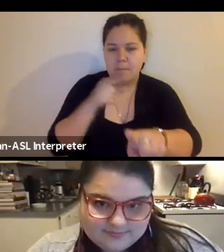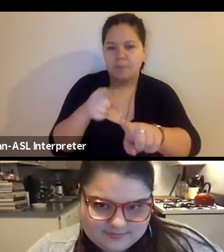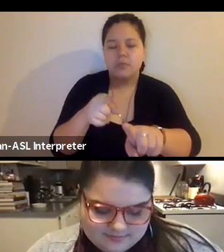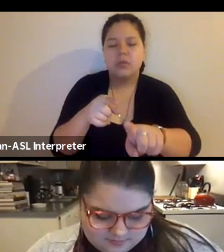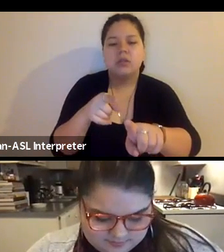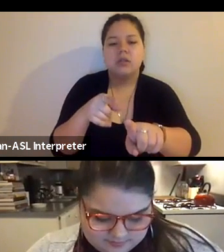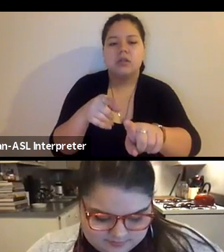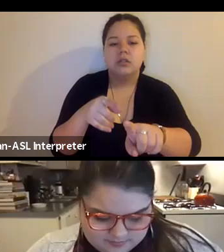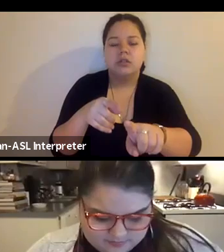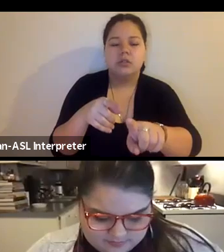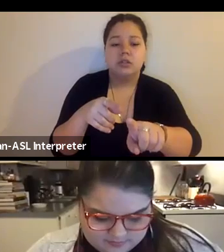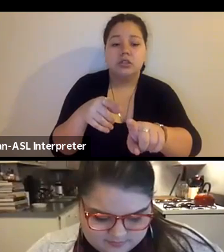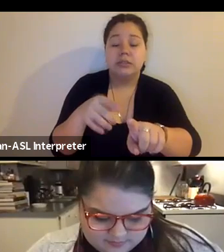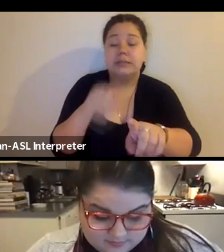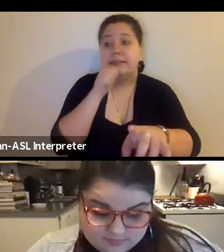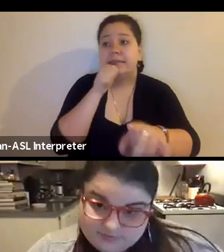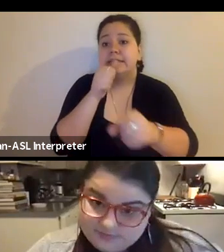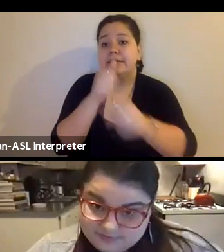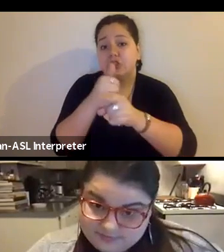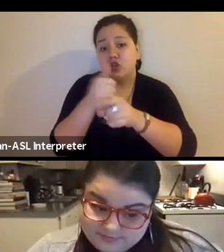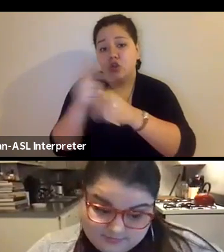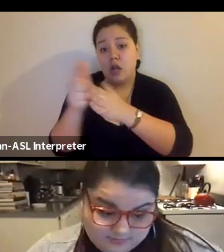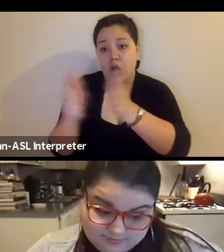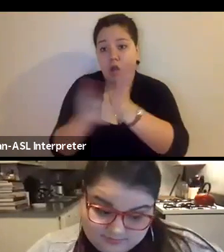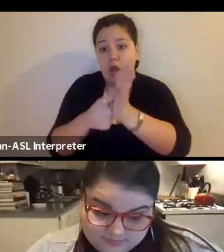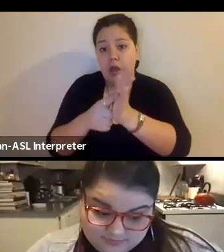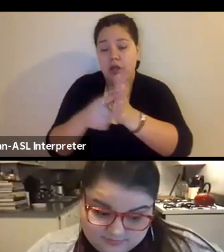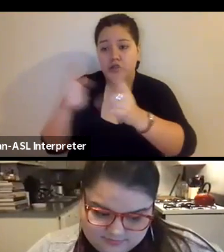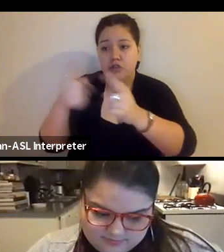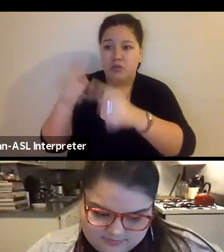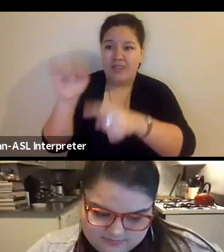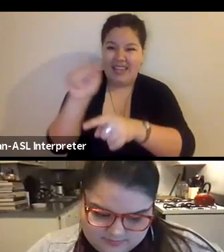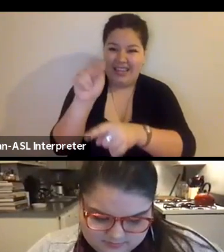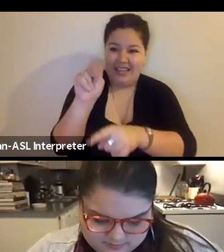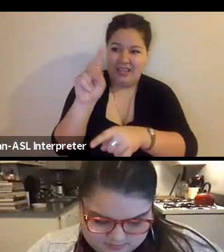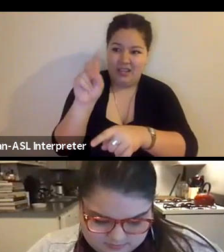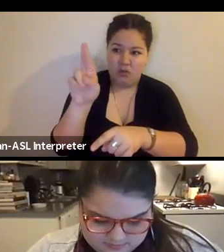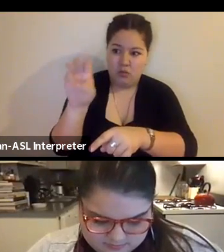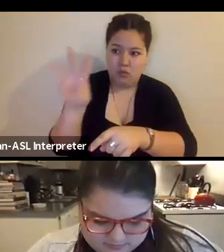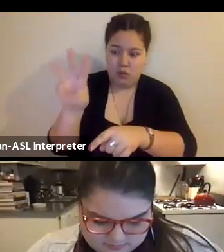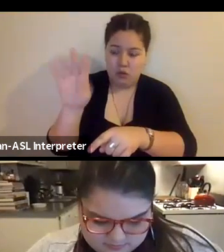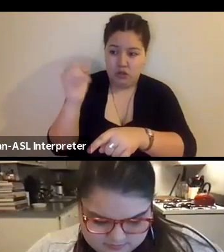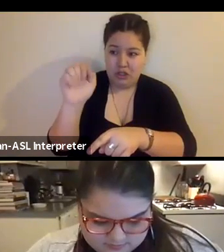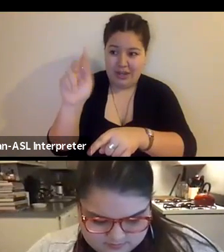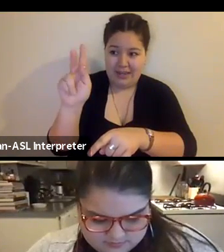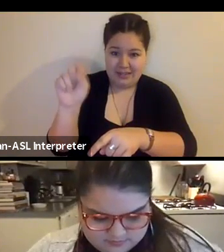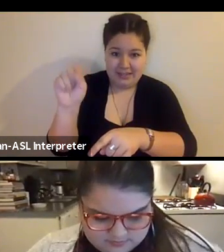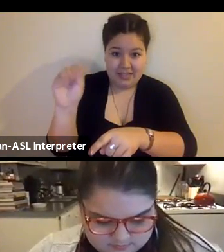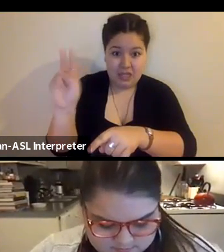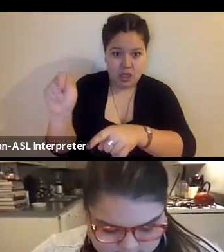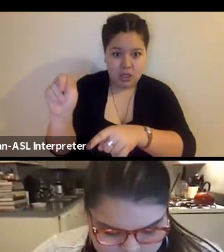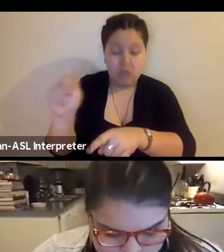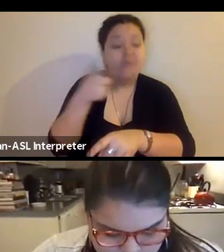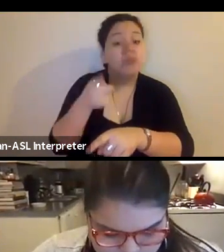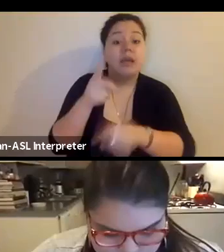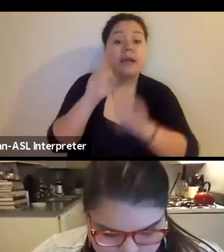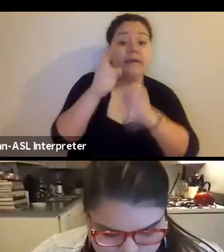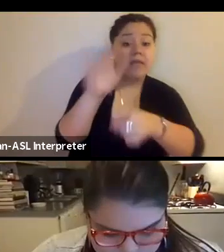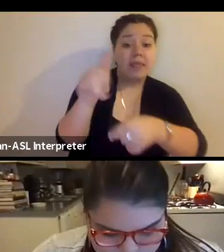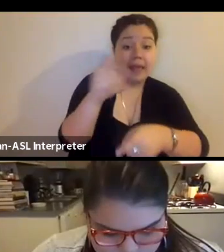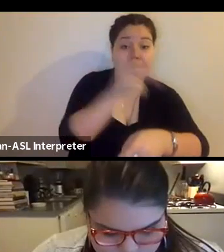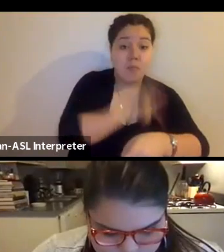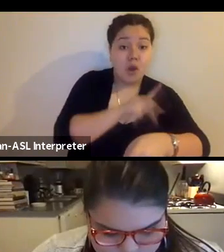sister-in-law to Andrew Jackson, and she had received that land because she and some other women at this fort that was